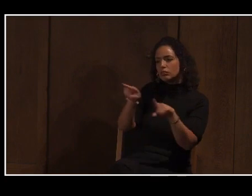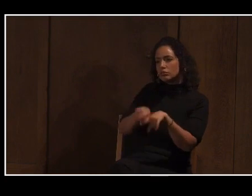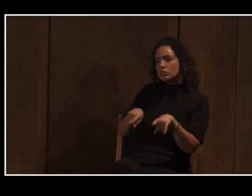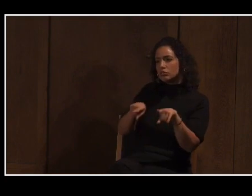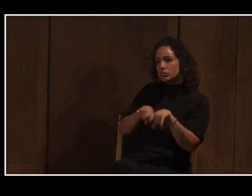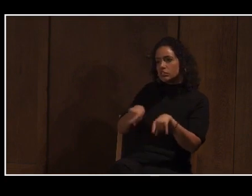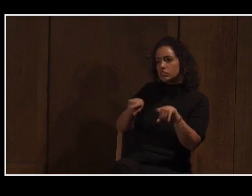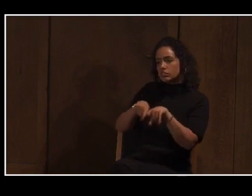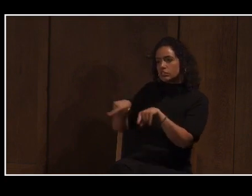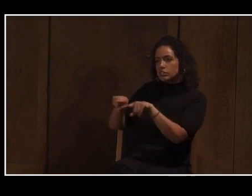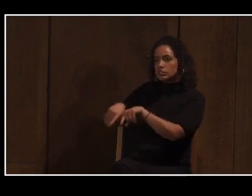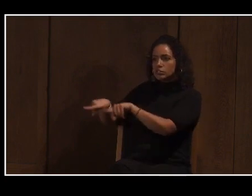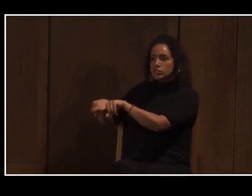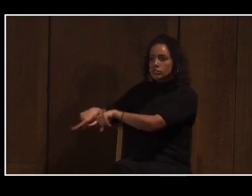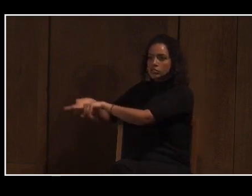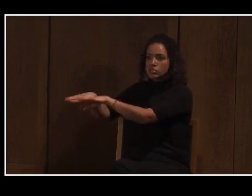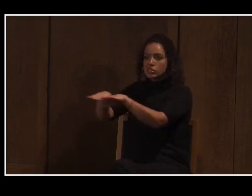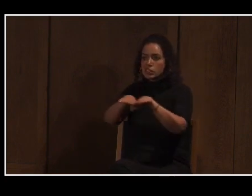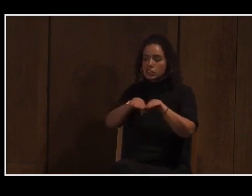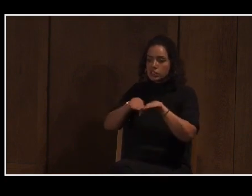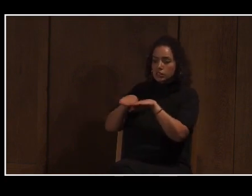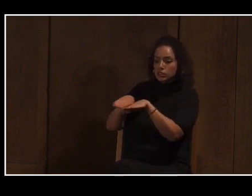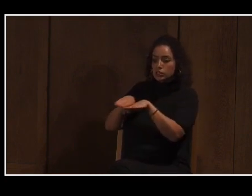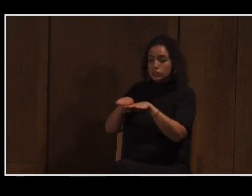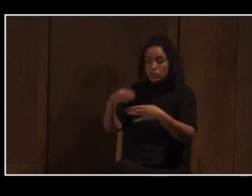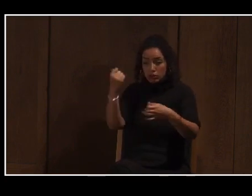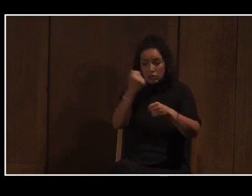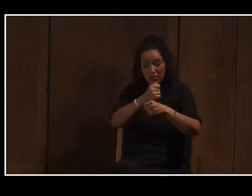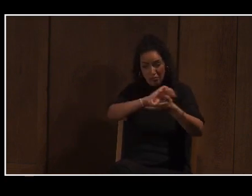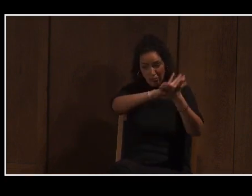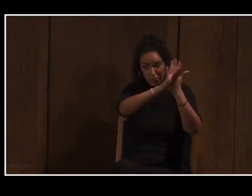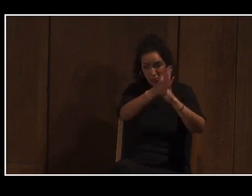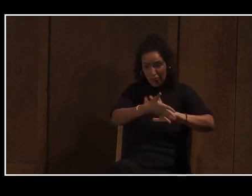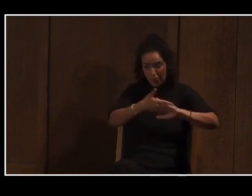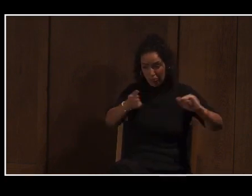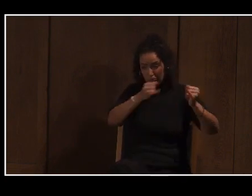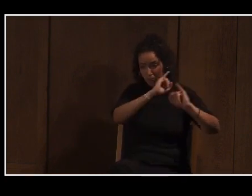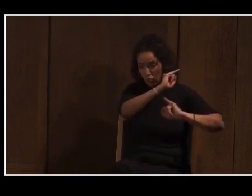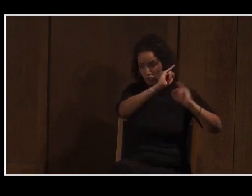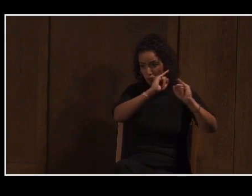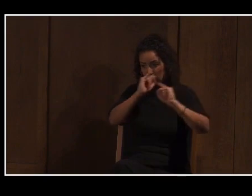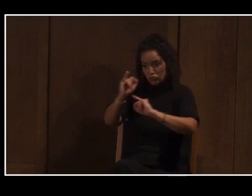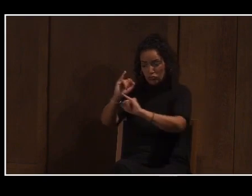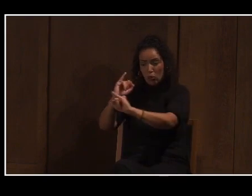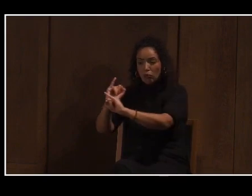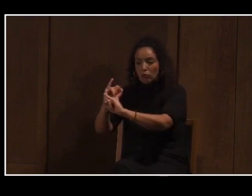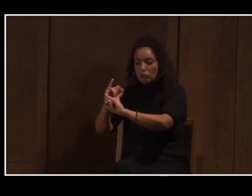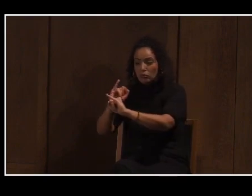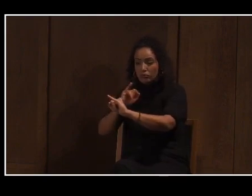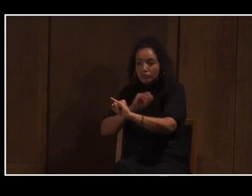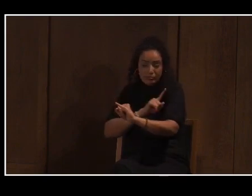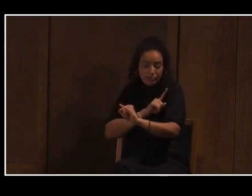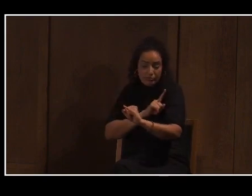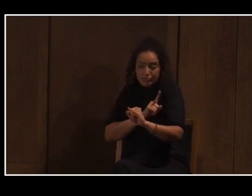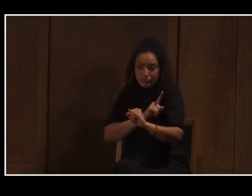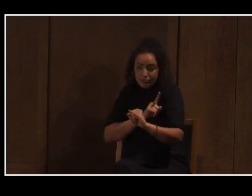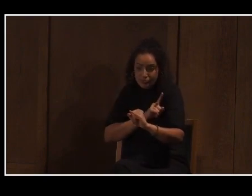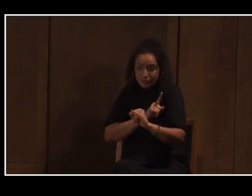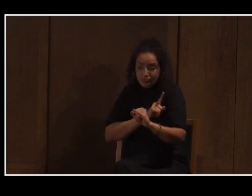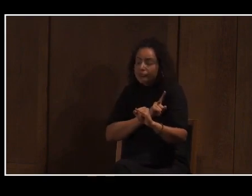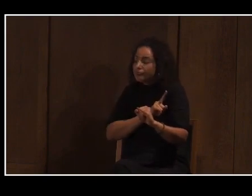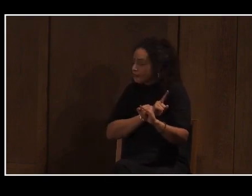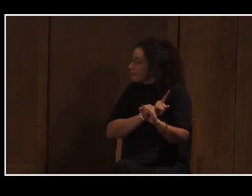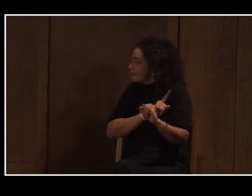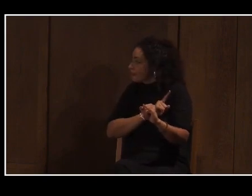these things, and many places gone wrong, such as government, because everything that they say about the swampy parts of government